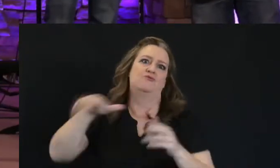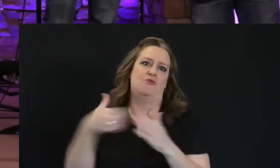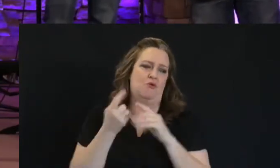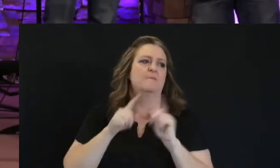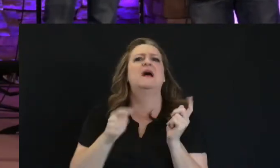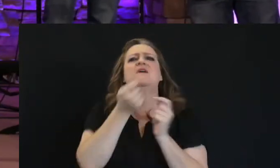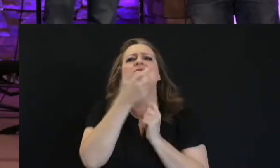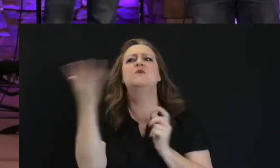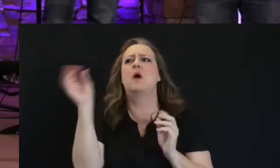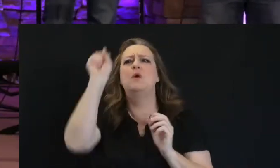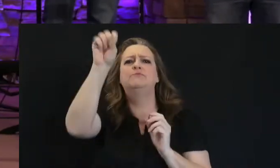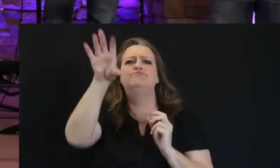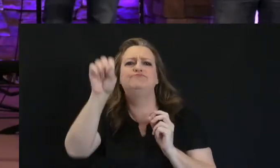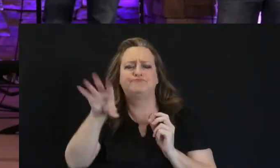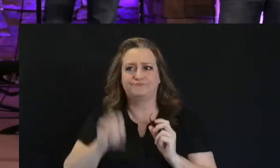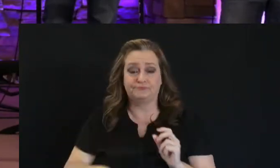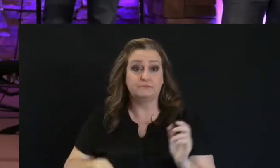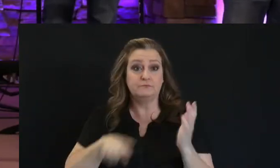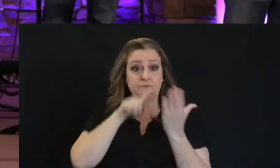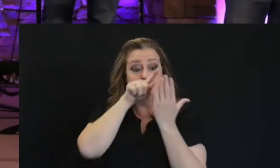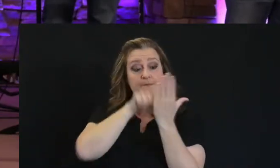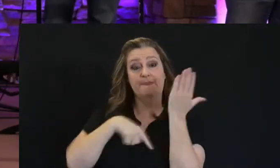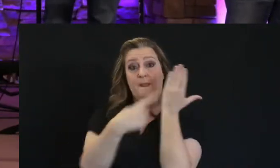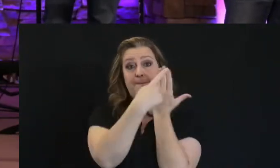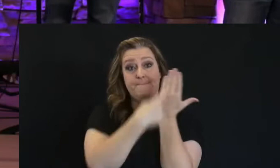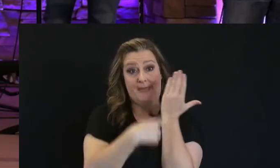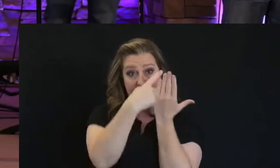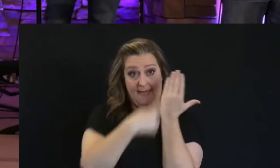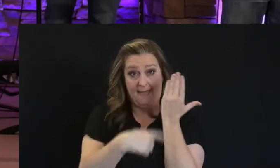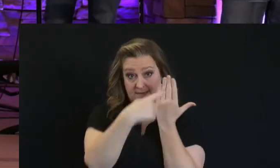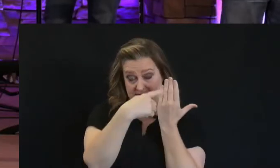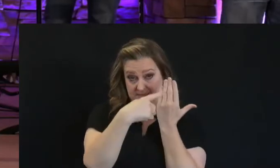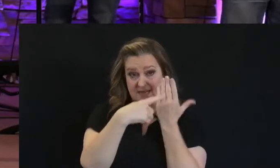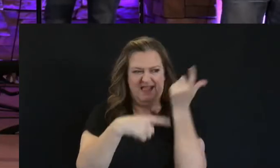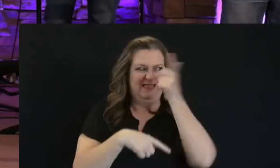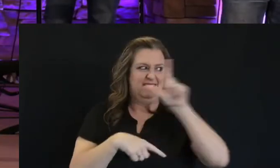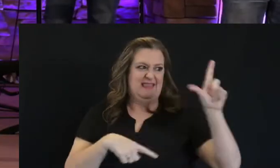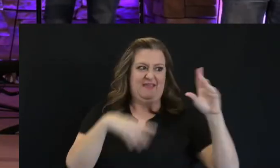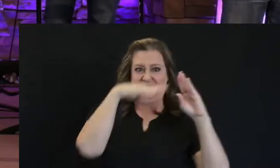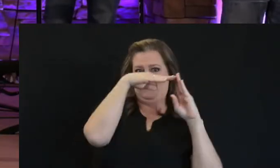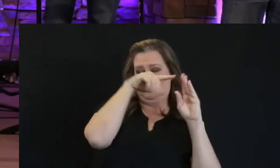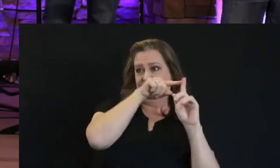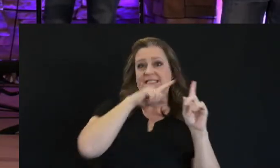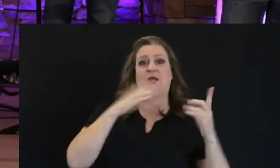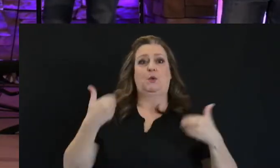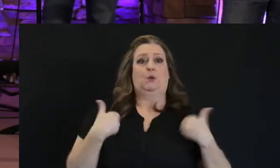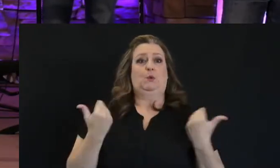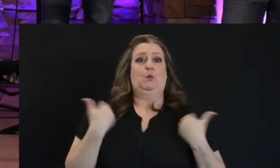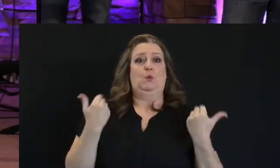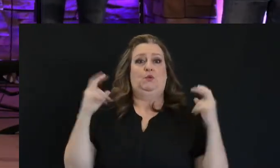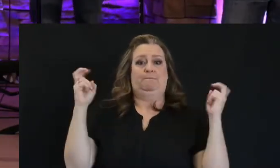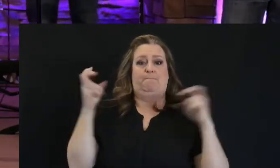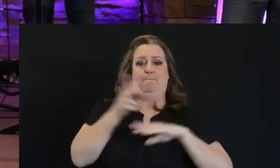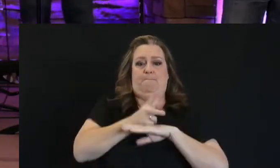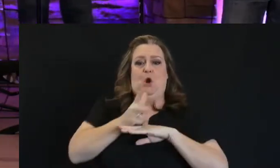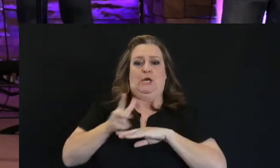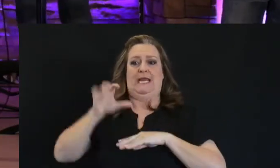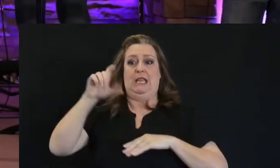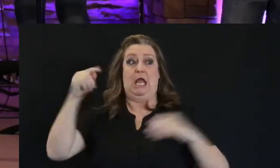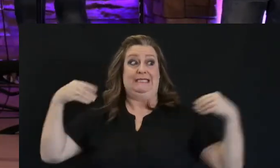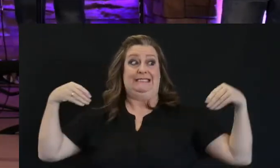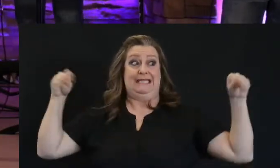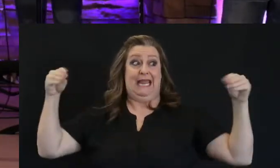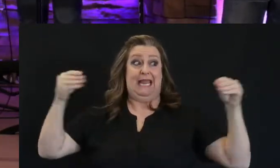highlight for you. If you notice on the very back, right off on the top left side of the bulletin, it says Youth Parking Lot Sale. That is